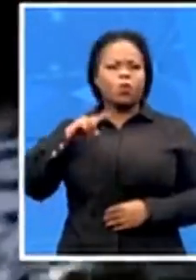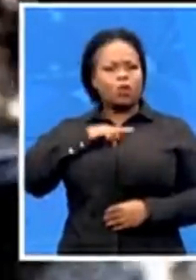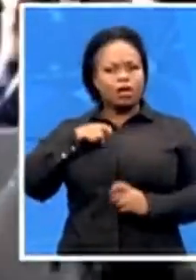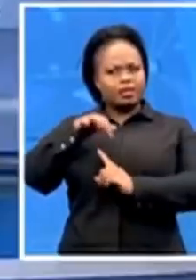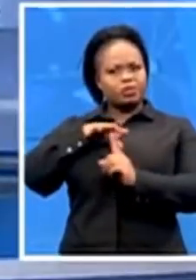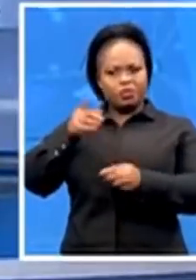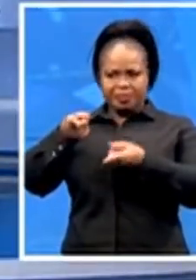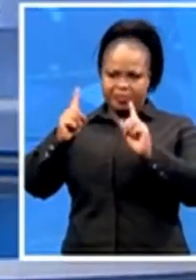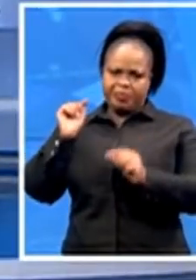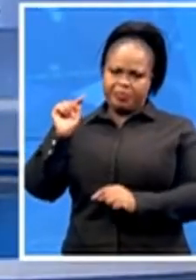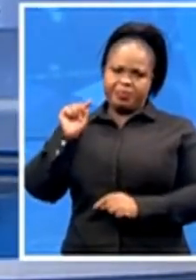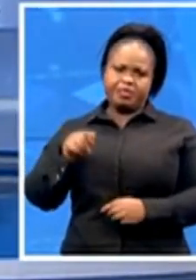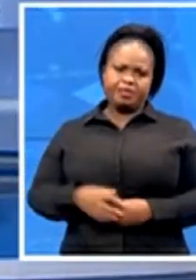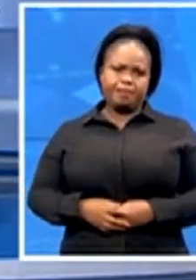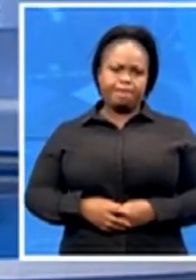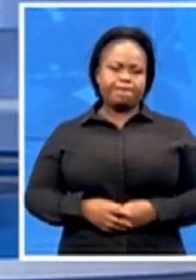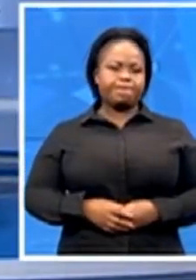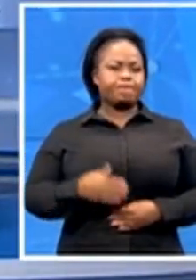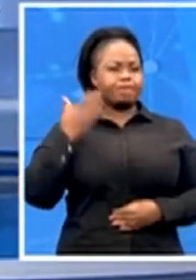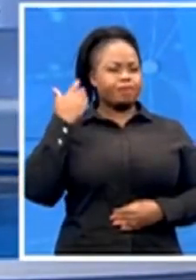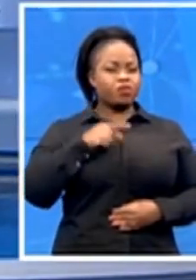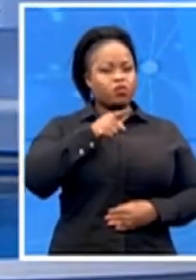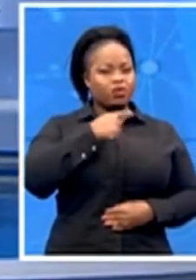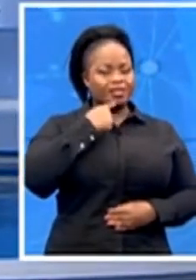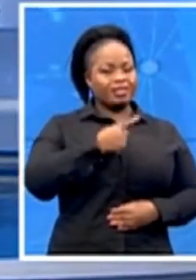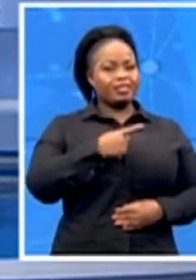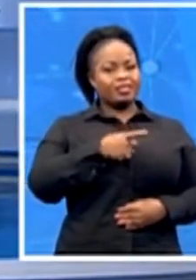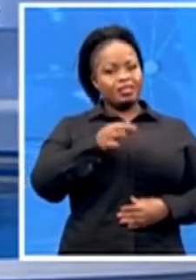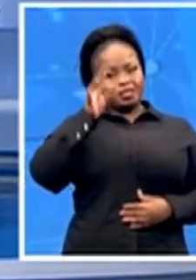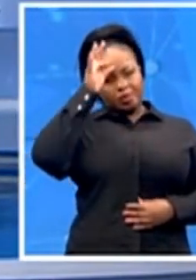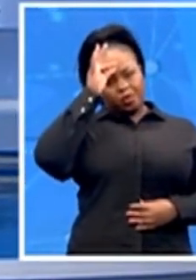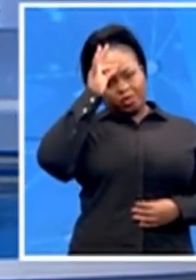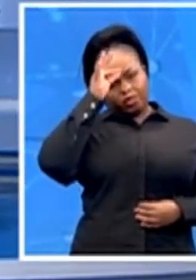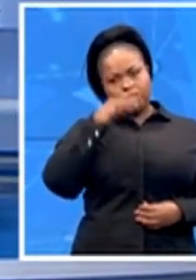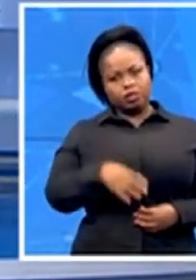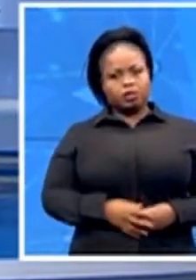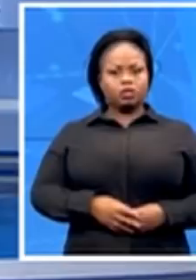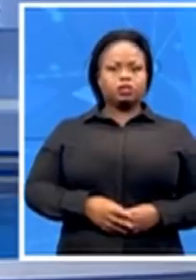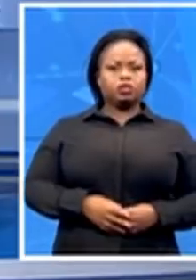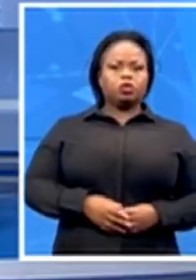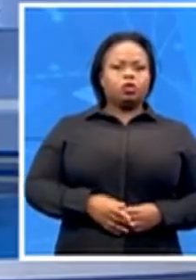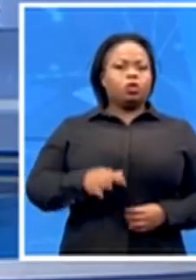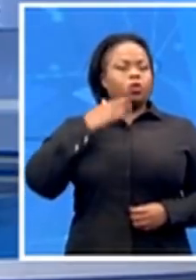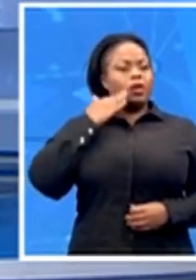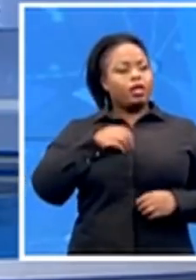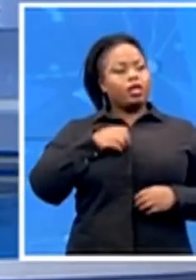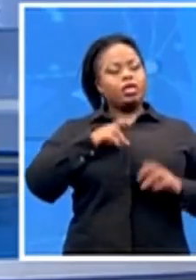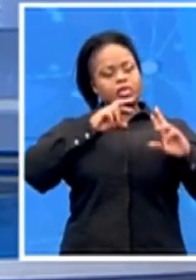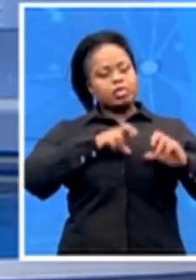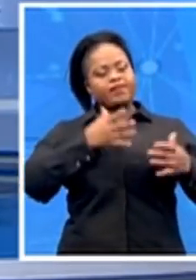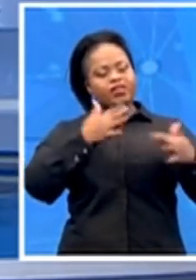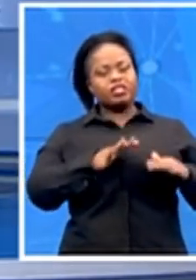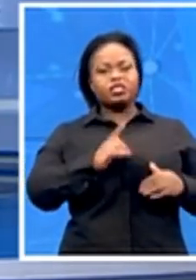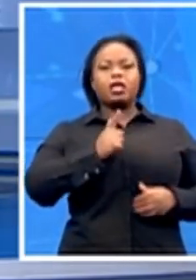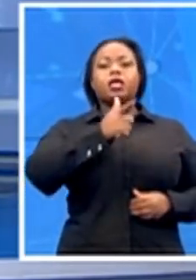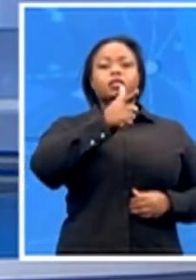earlier on you said that the police, after due investigation has been carried out, they still can arrest those found